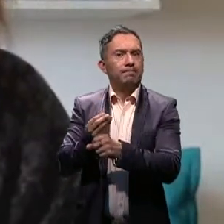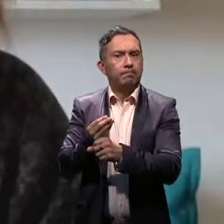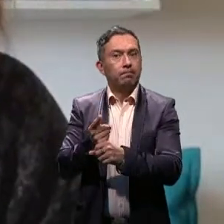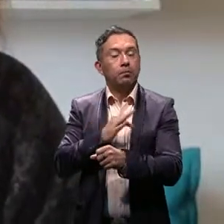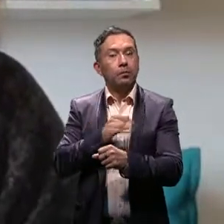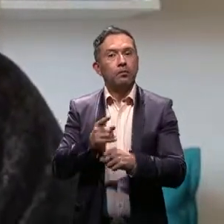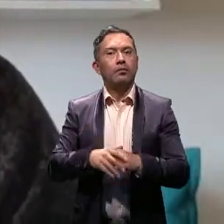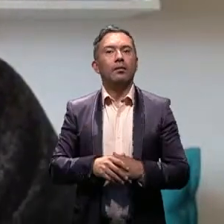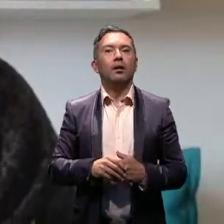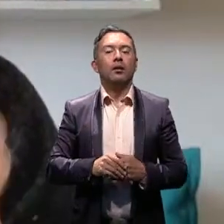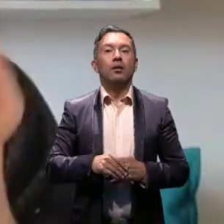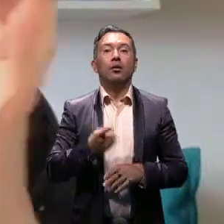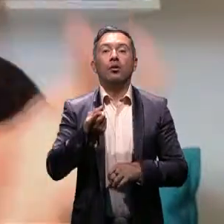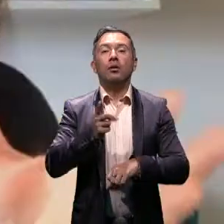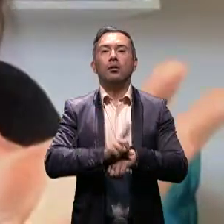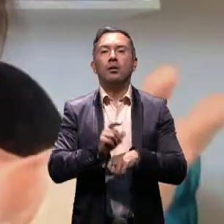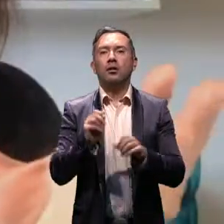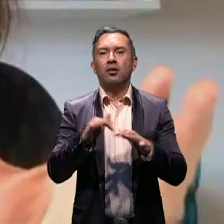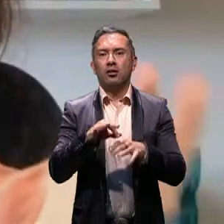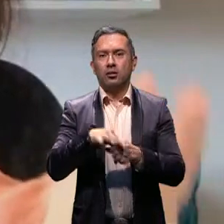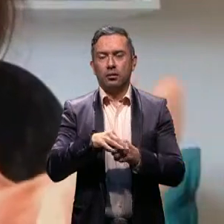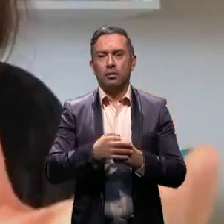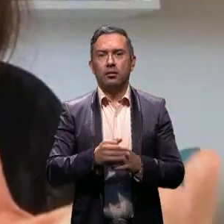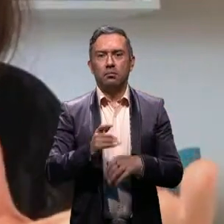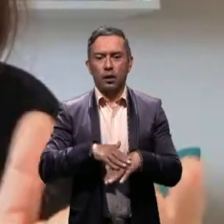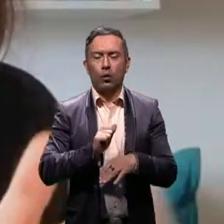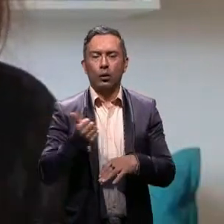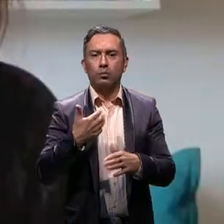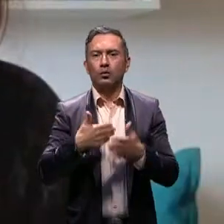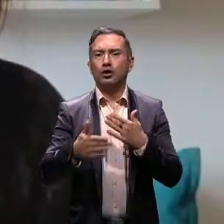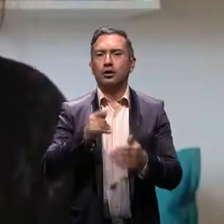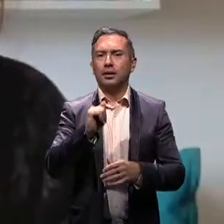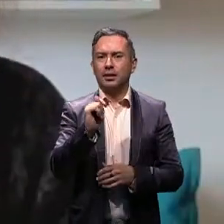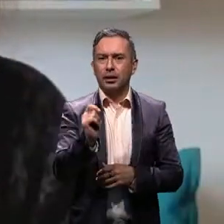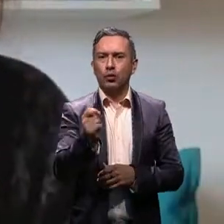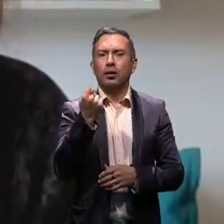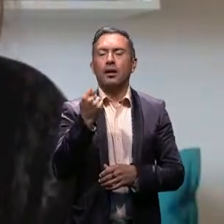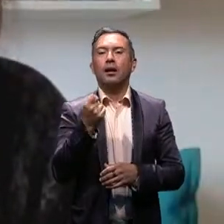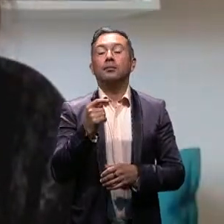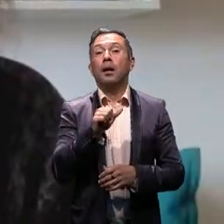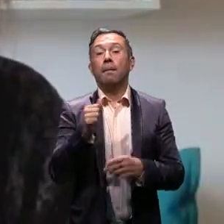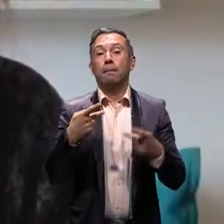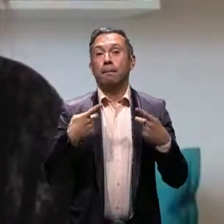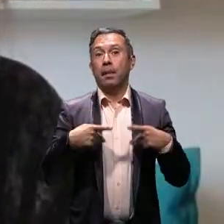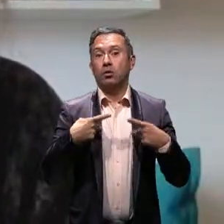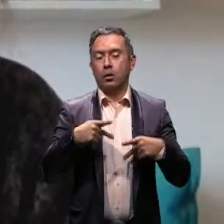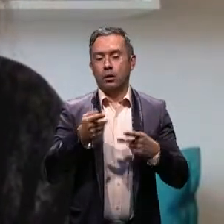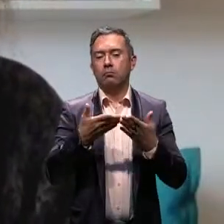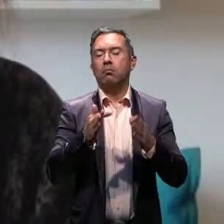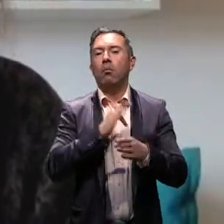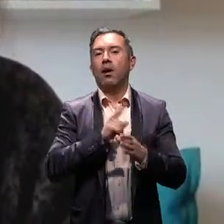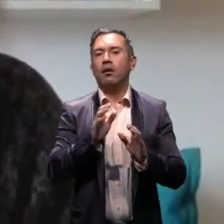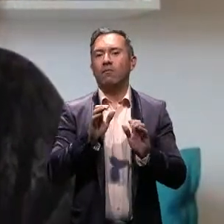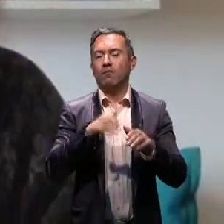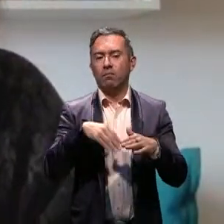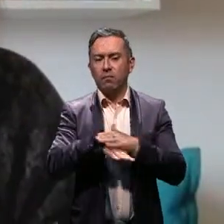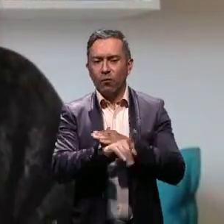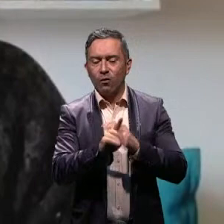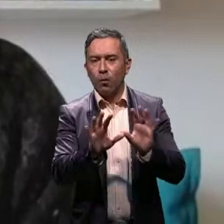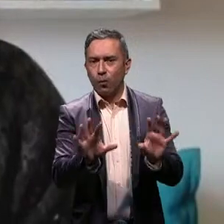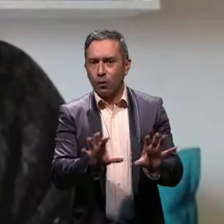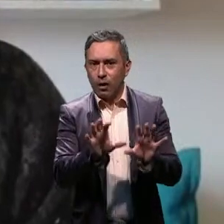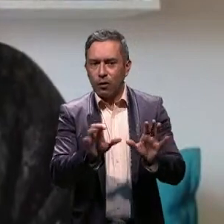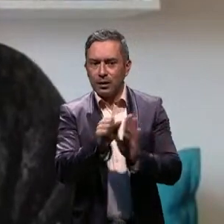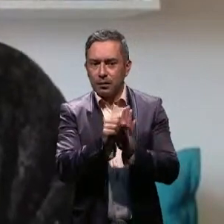of having one day for the elections instead of having other technologies that allow people to have access to the